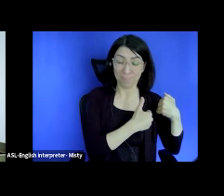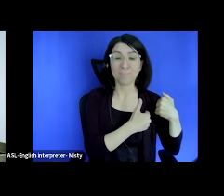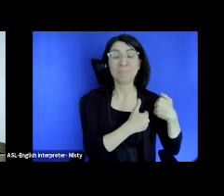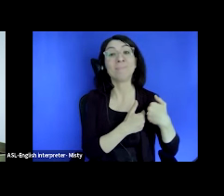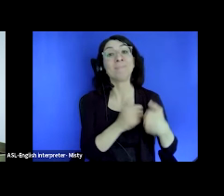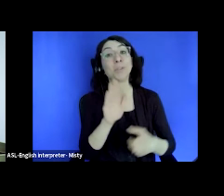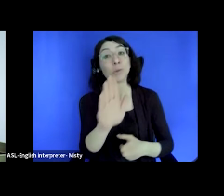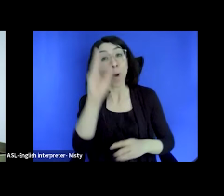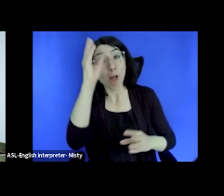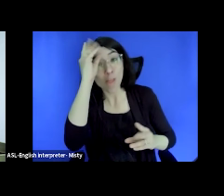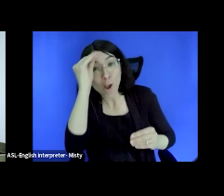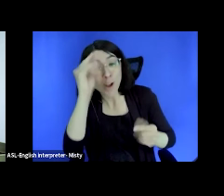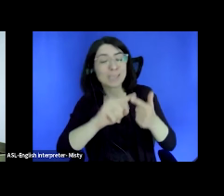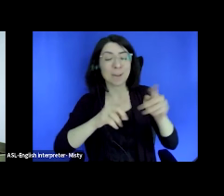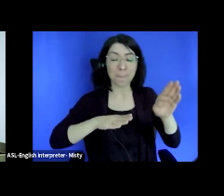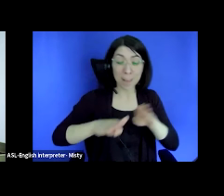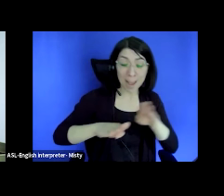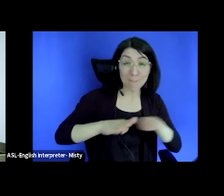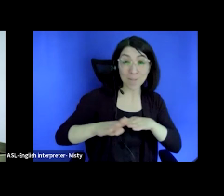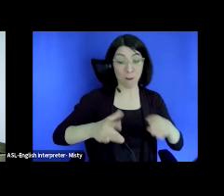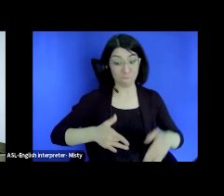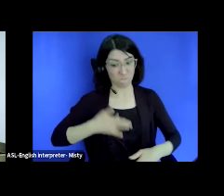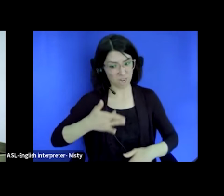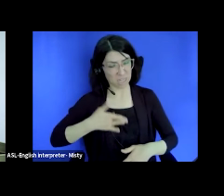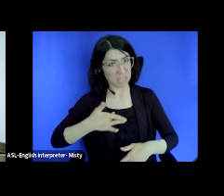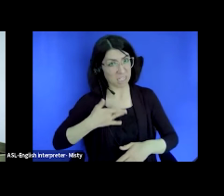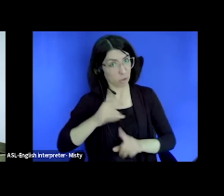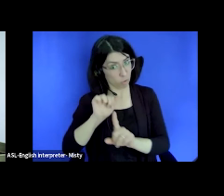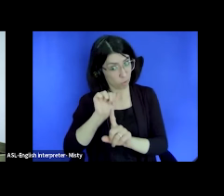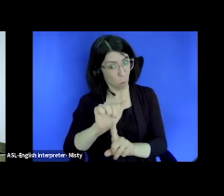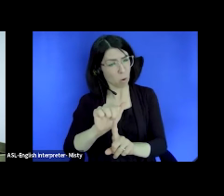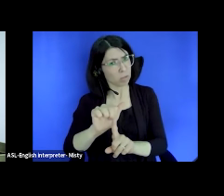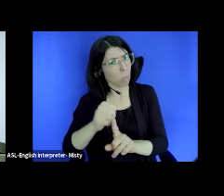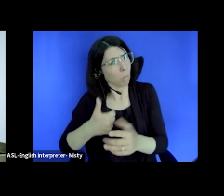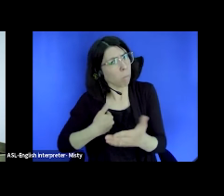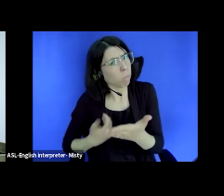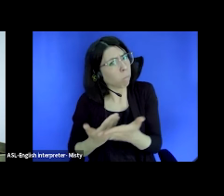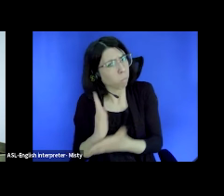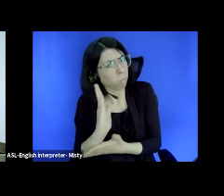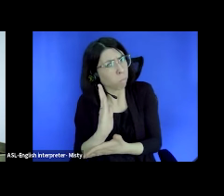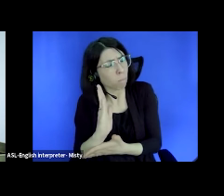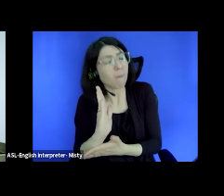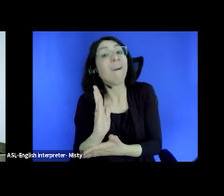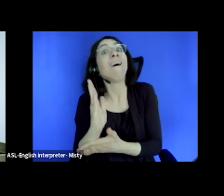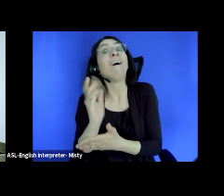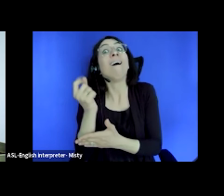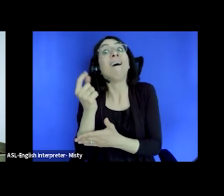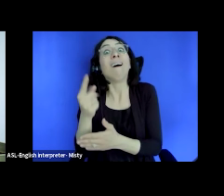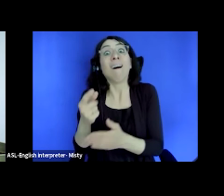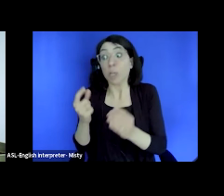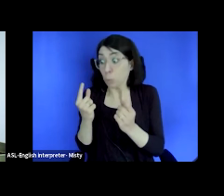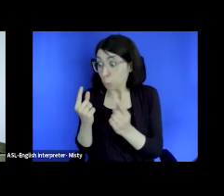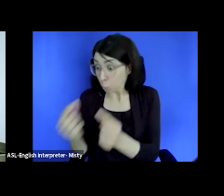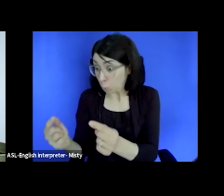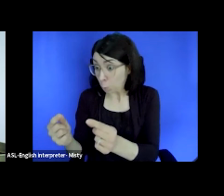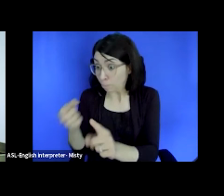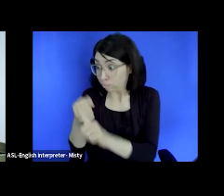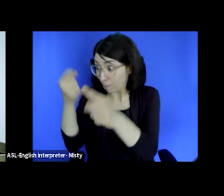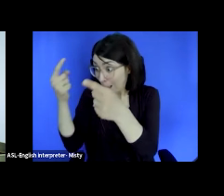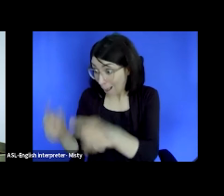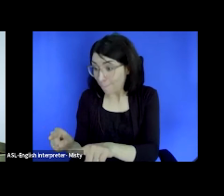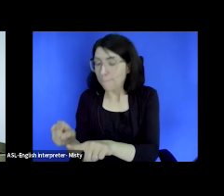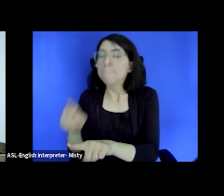thoughts, behavior, and emotions, but that you must then take the responsibility for the consequences of these thoughts and behaviors. Often people think